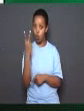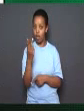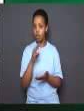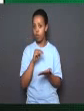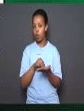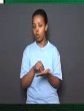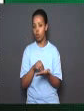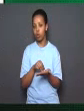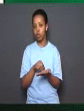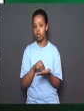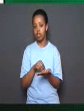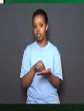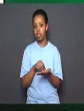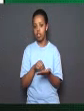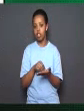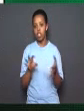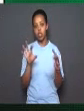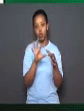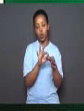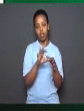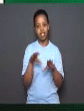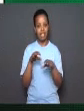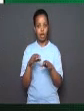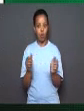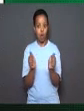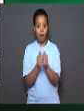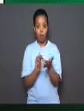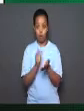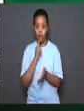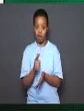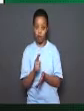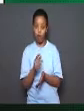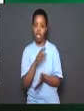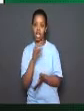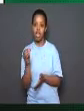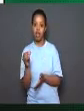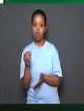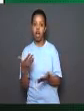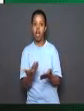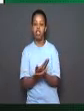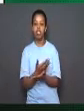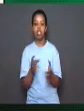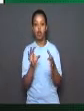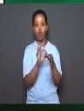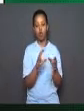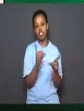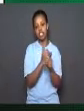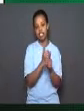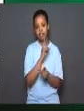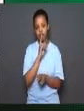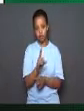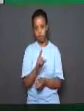two molecules are joined together by the formation of new bonds.